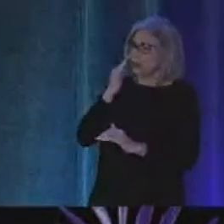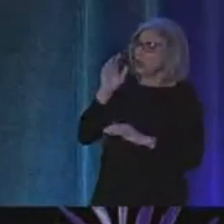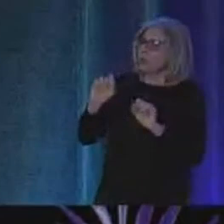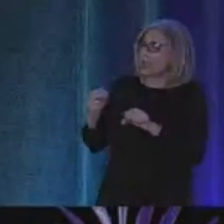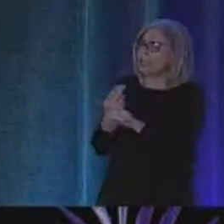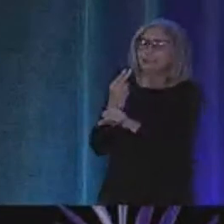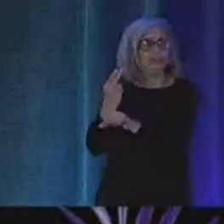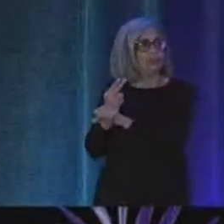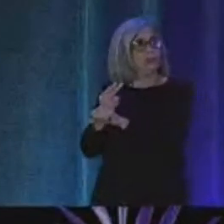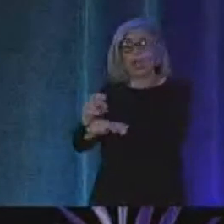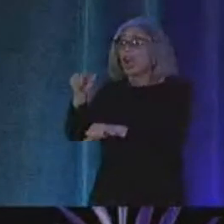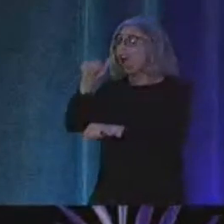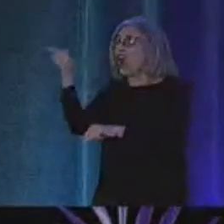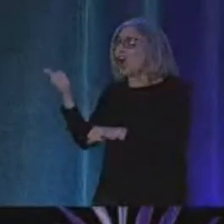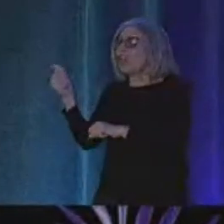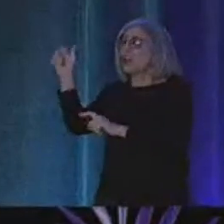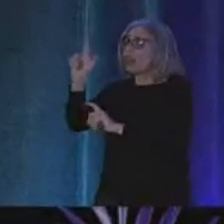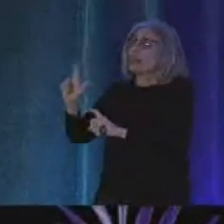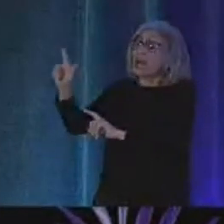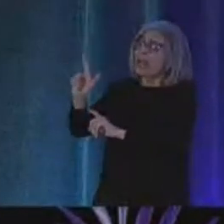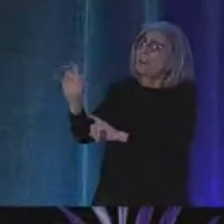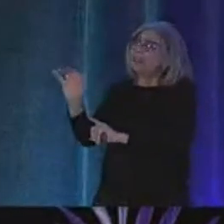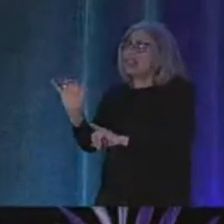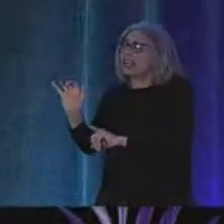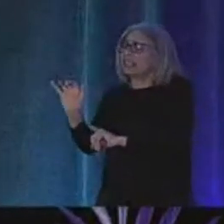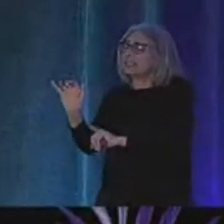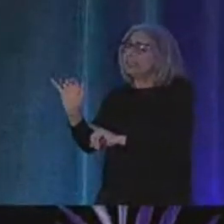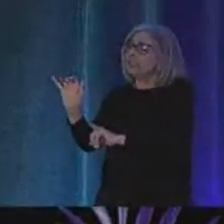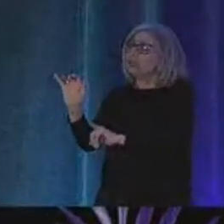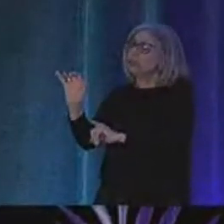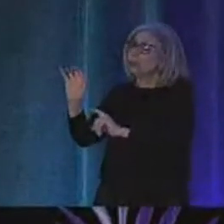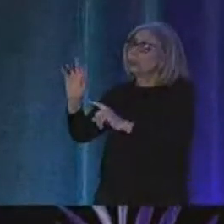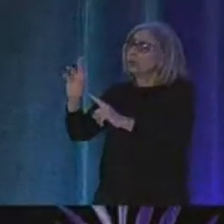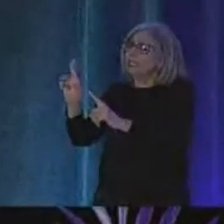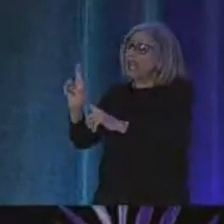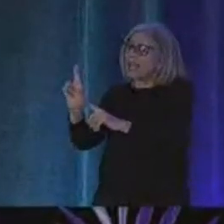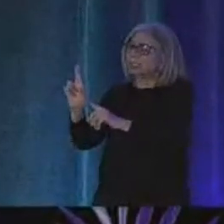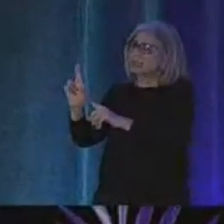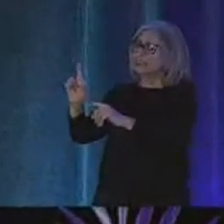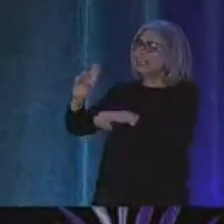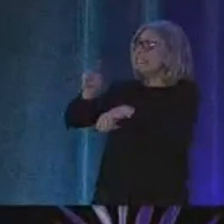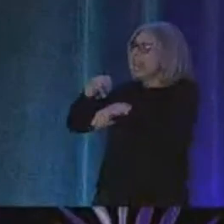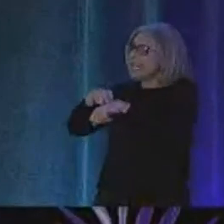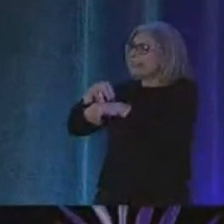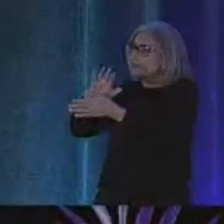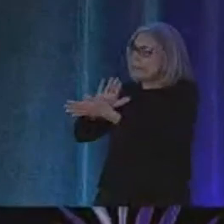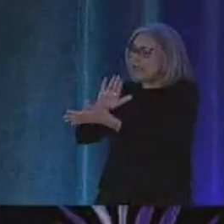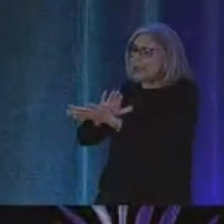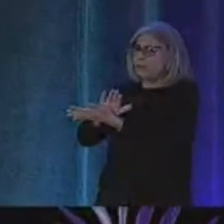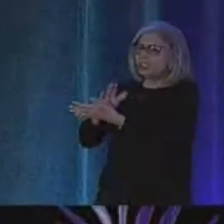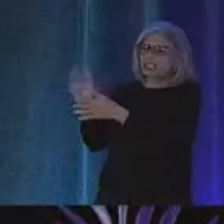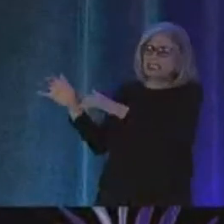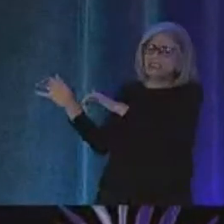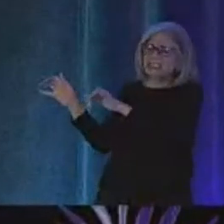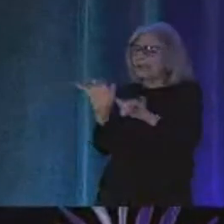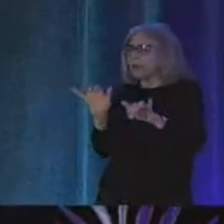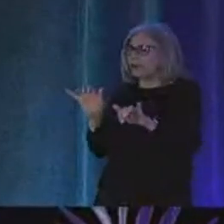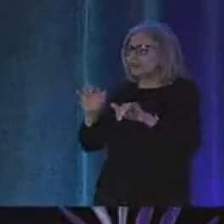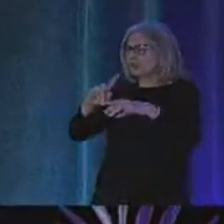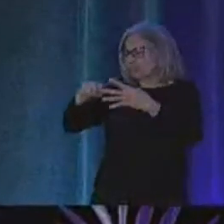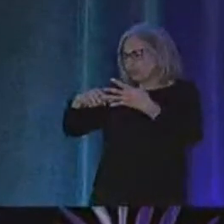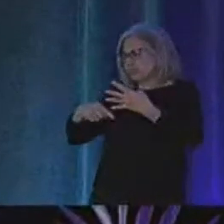use other libraries like React Native Paper, or there's all sorts of things similar to Chakra,